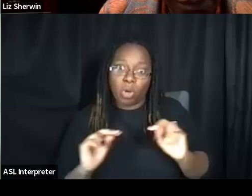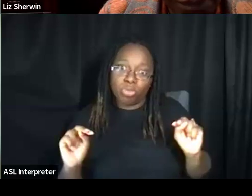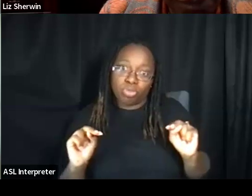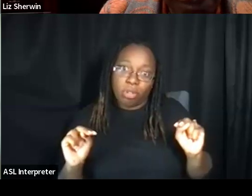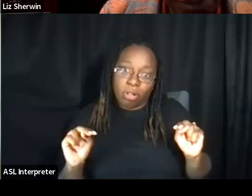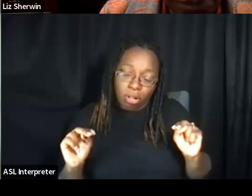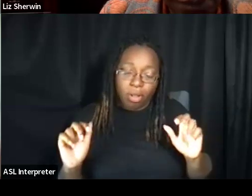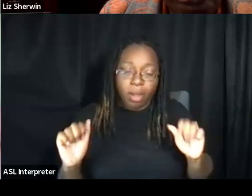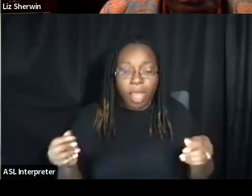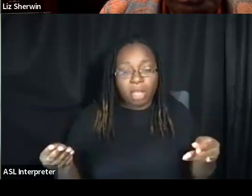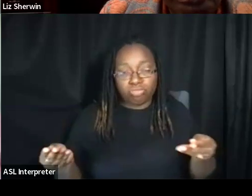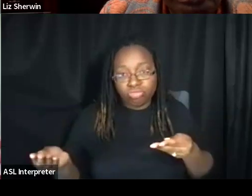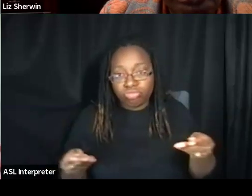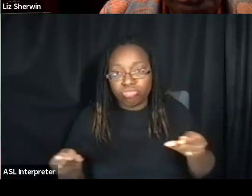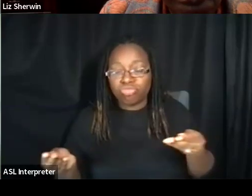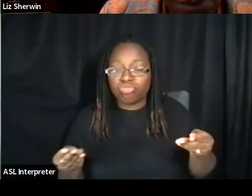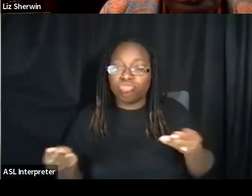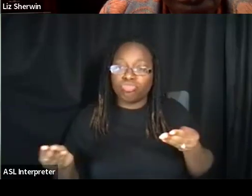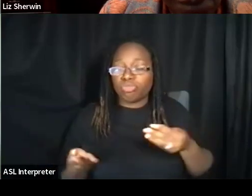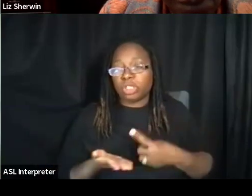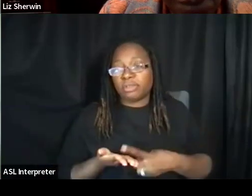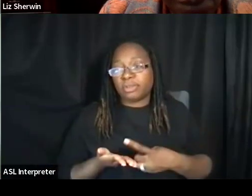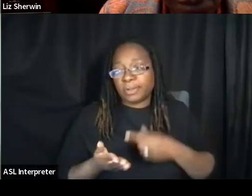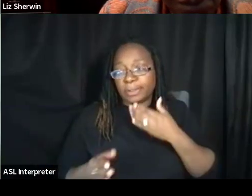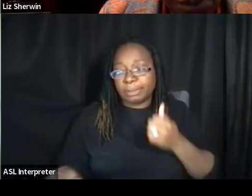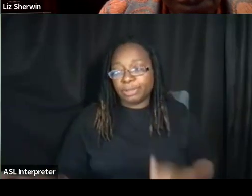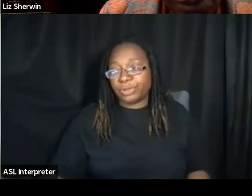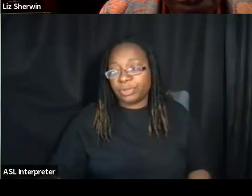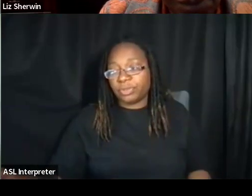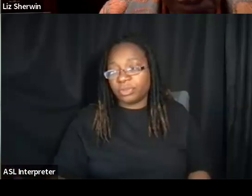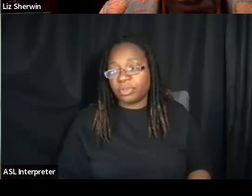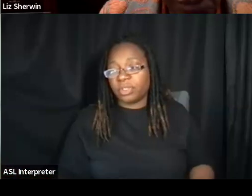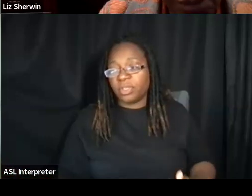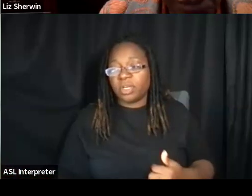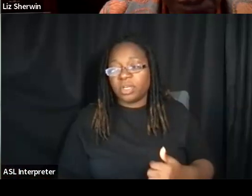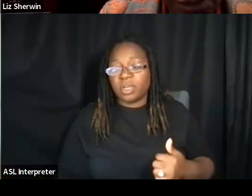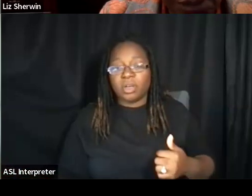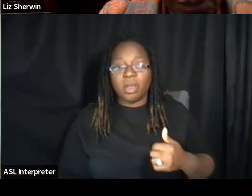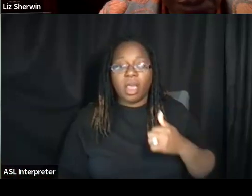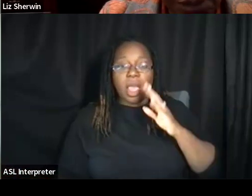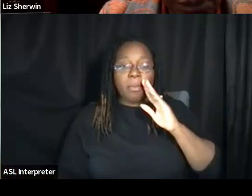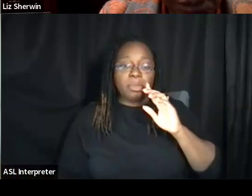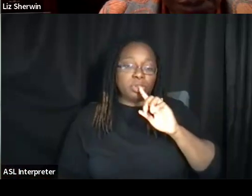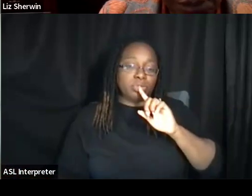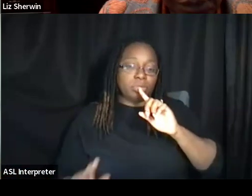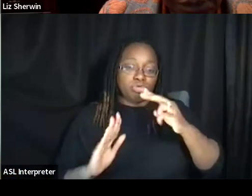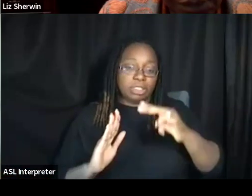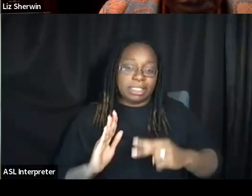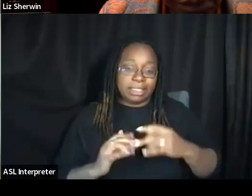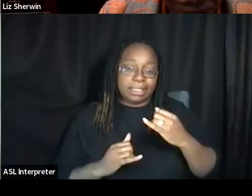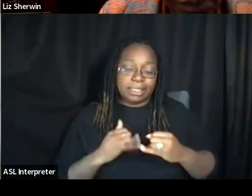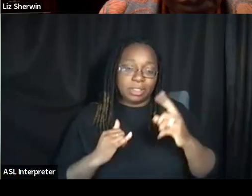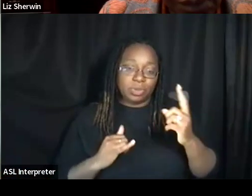can facilitate a conversation. I'm just going to read the last question